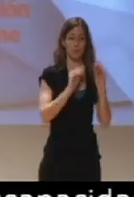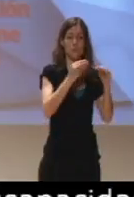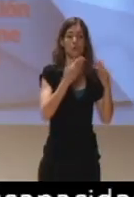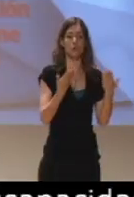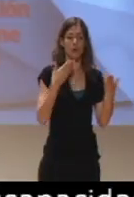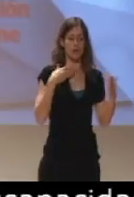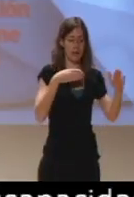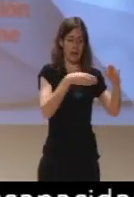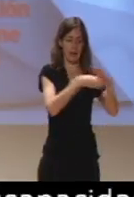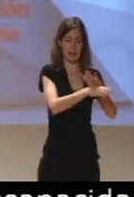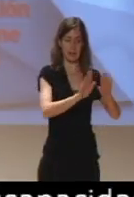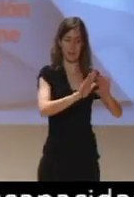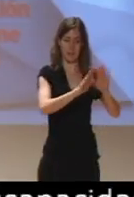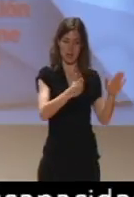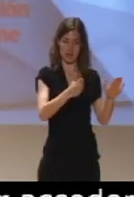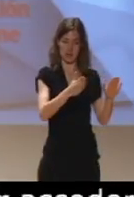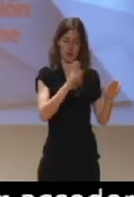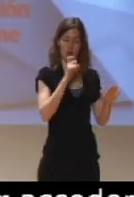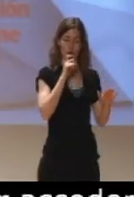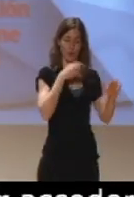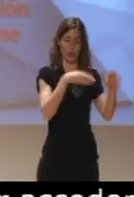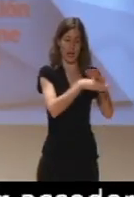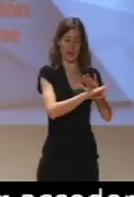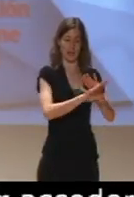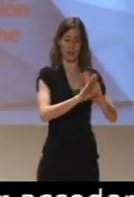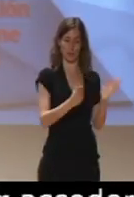of a person that is blind. And